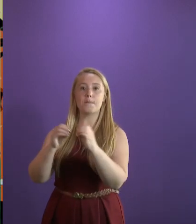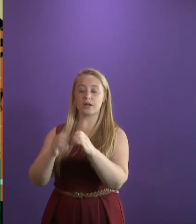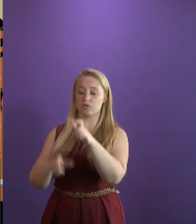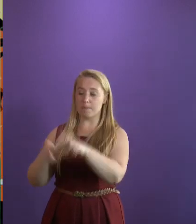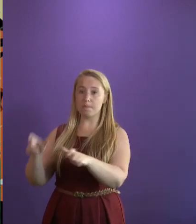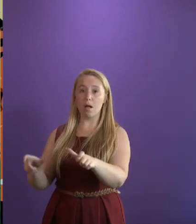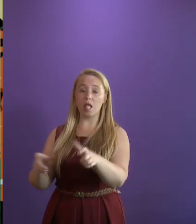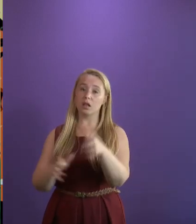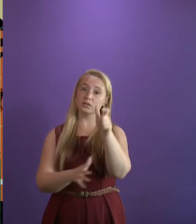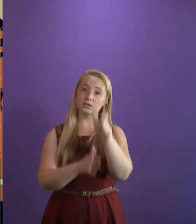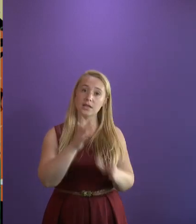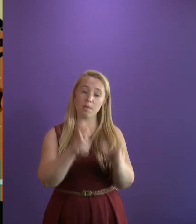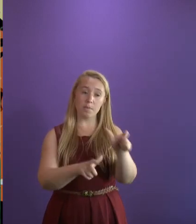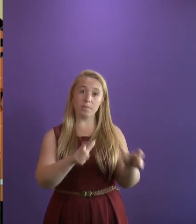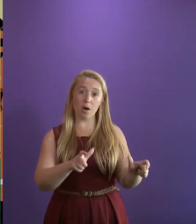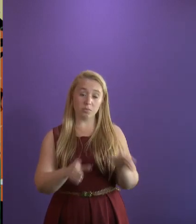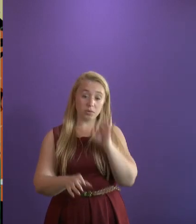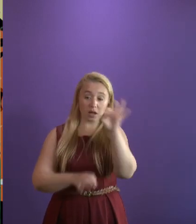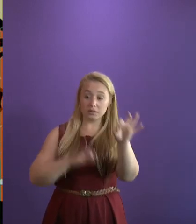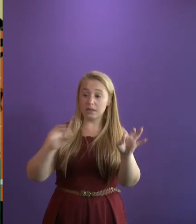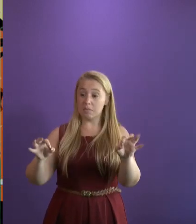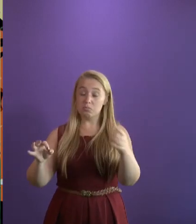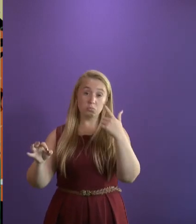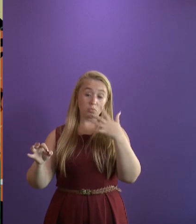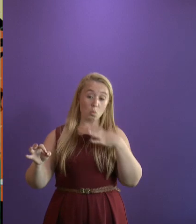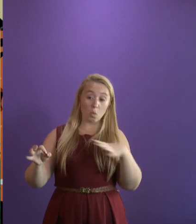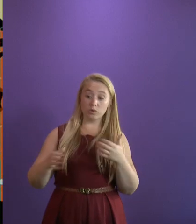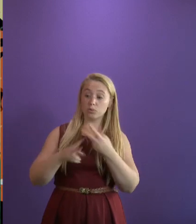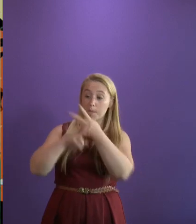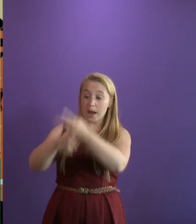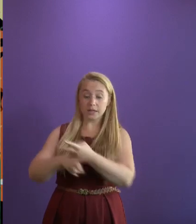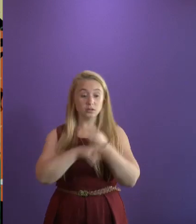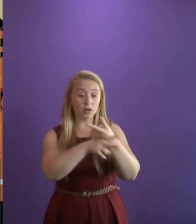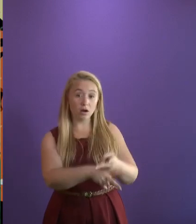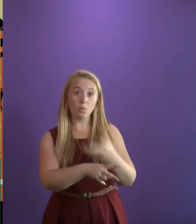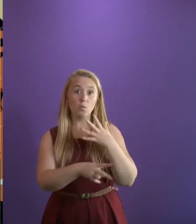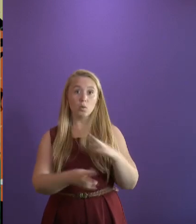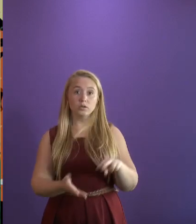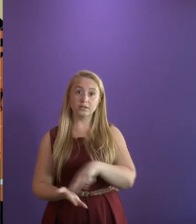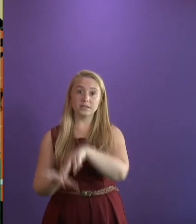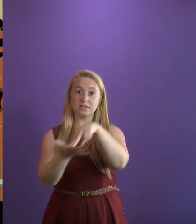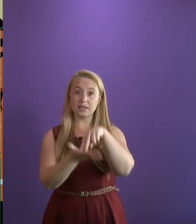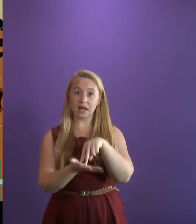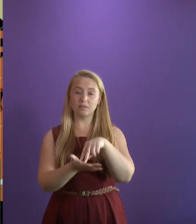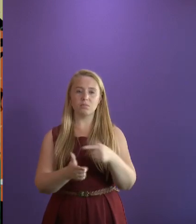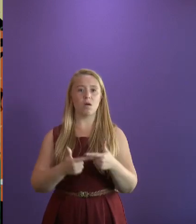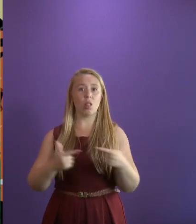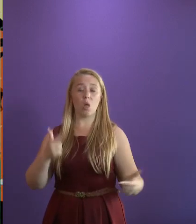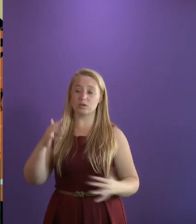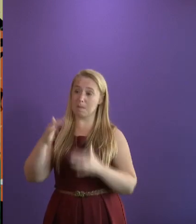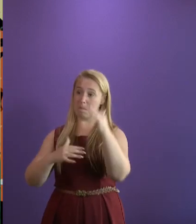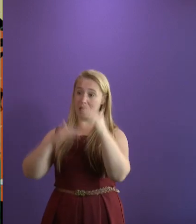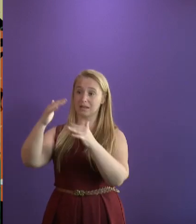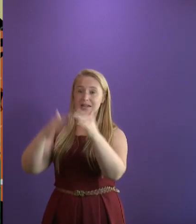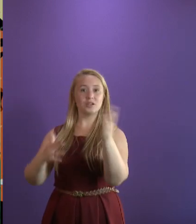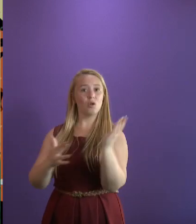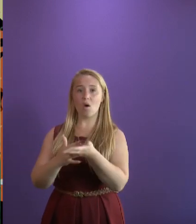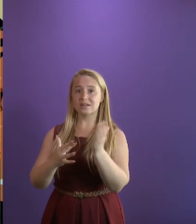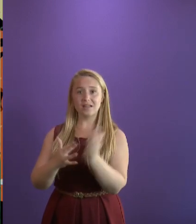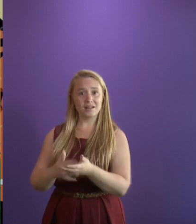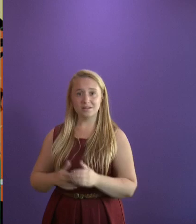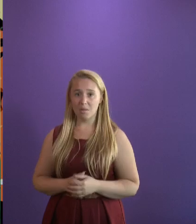stand. We've been offering to help, to mentor in any way we can. Some of it, we have so many buildings that still remain inaccessible. So